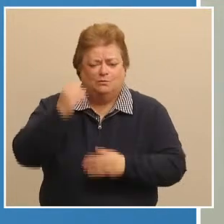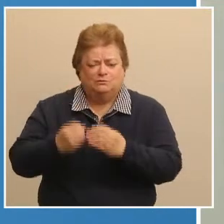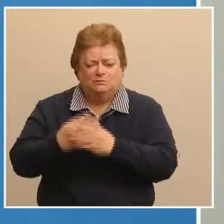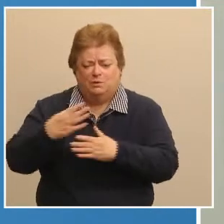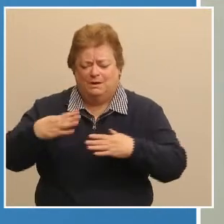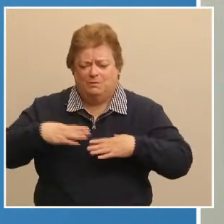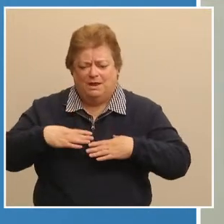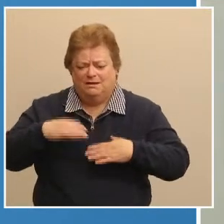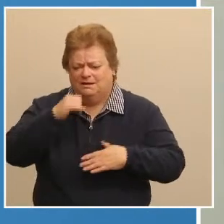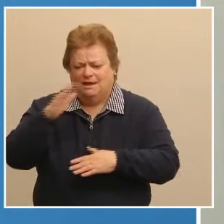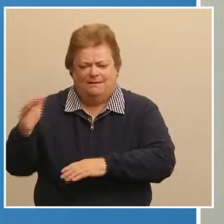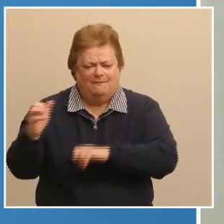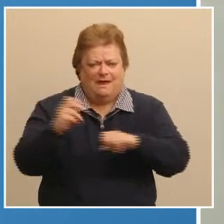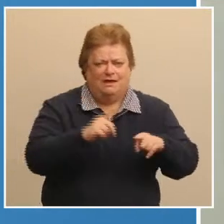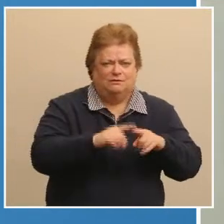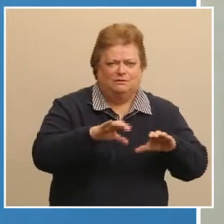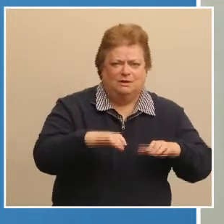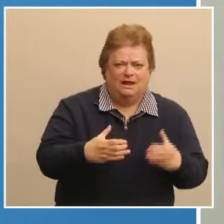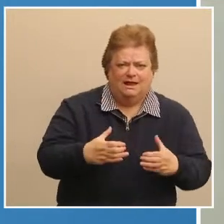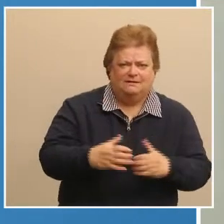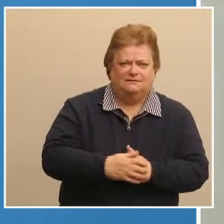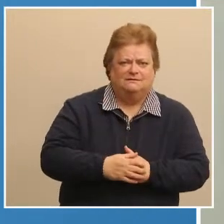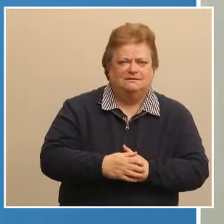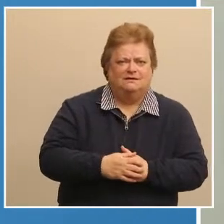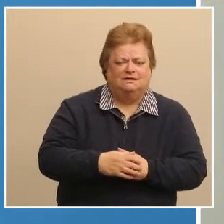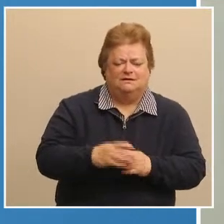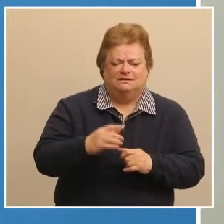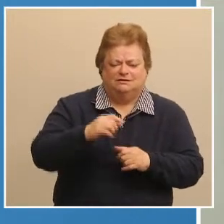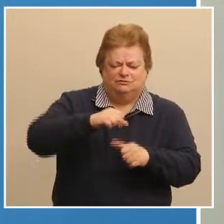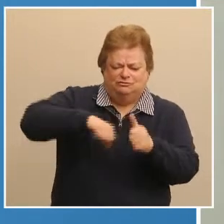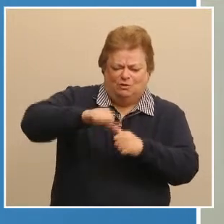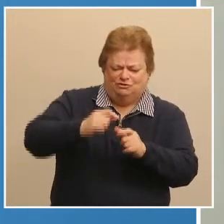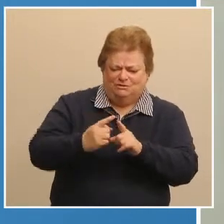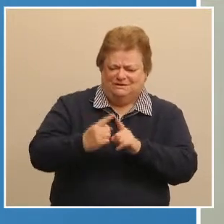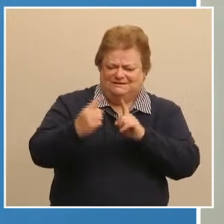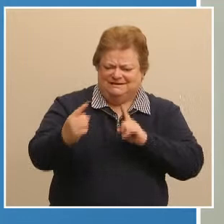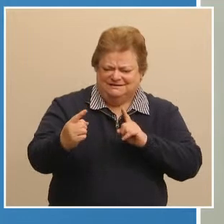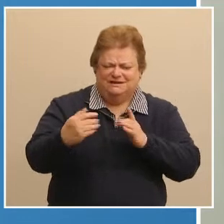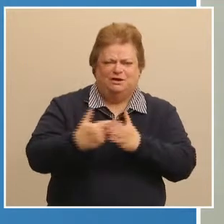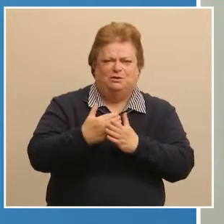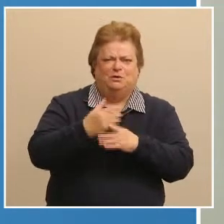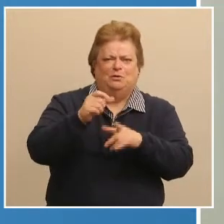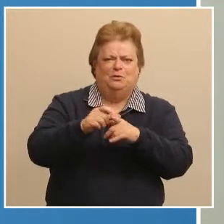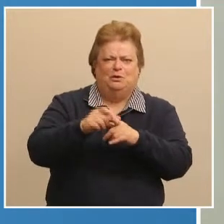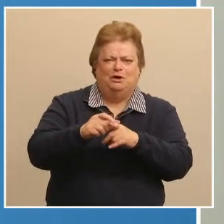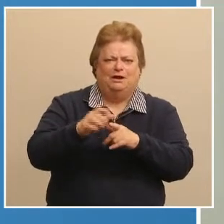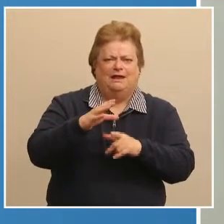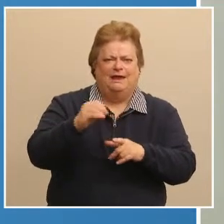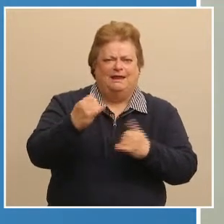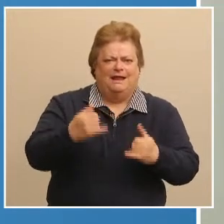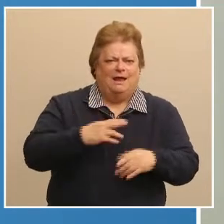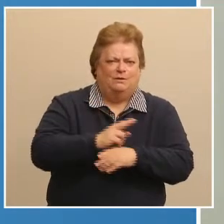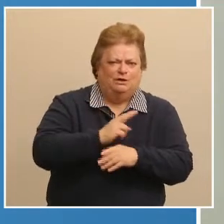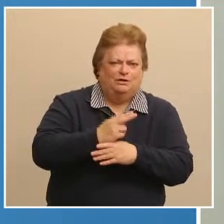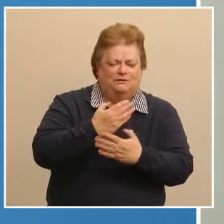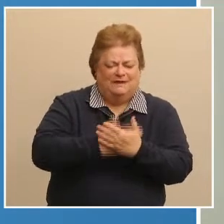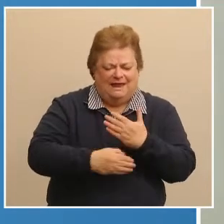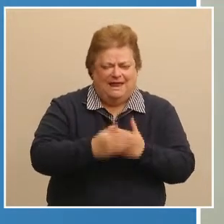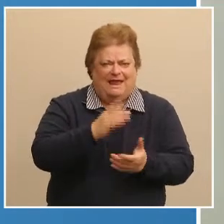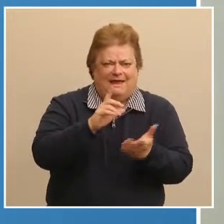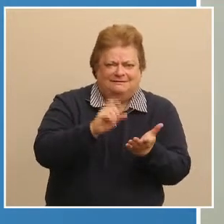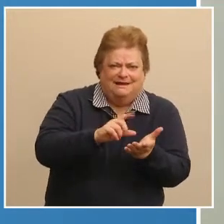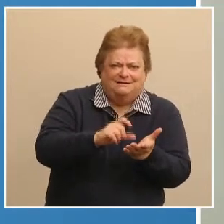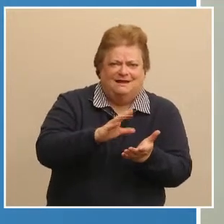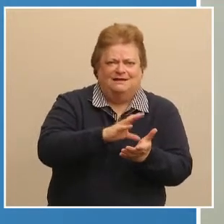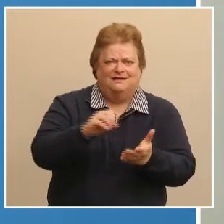social distancing to our lexicon. Volunteers and businesses pivoted to produce hand sanitizer and PPE, and eventually we